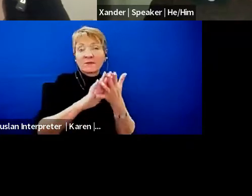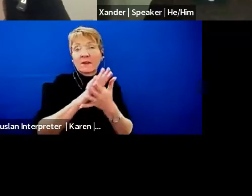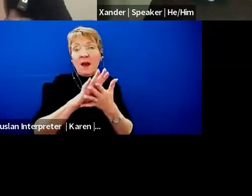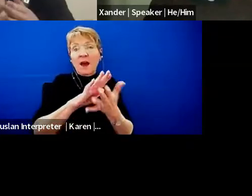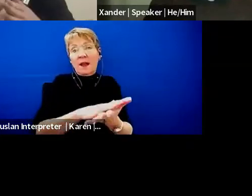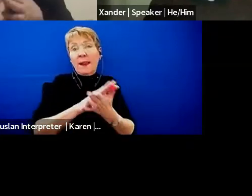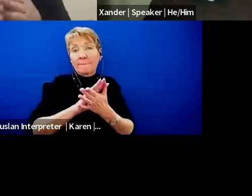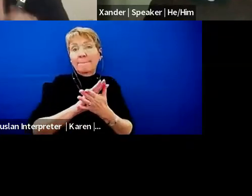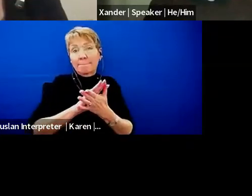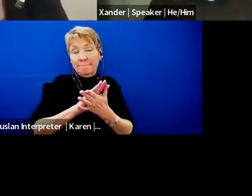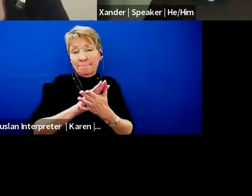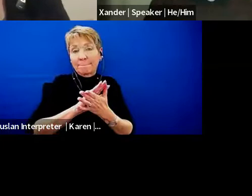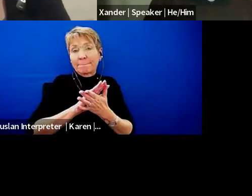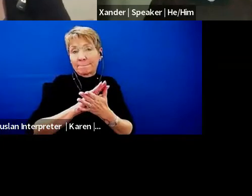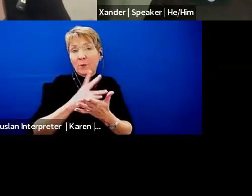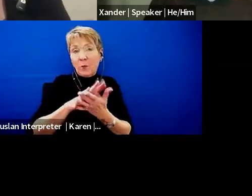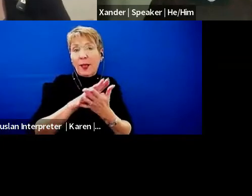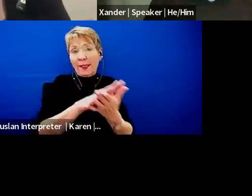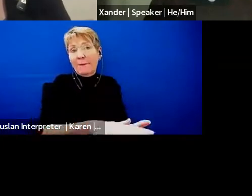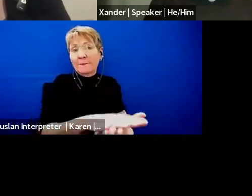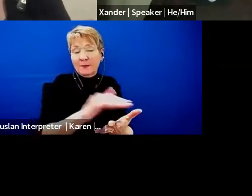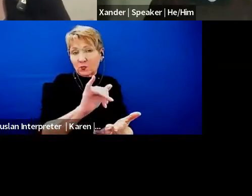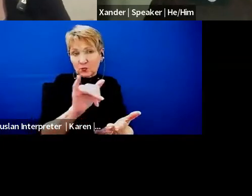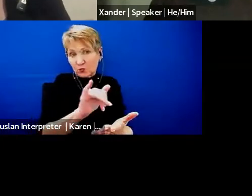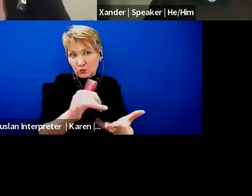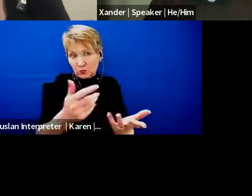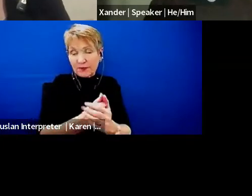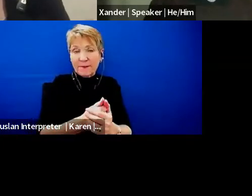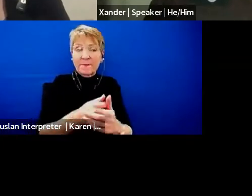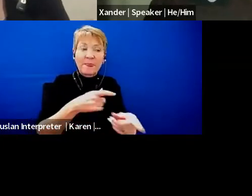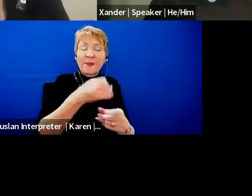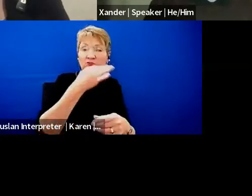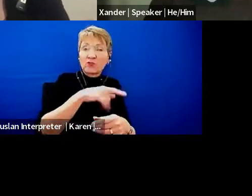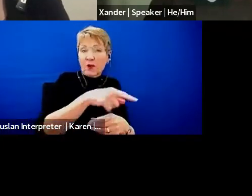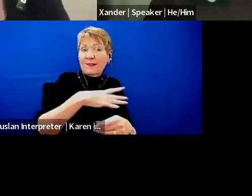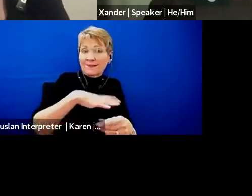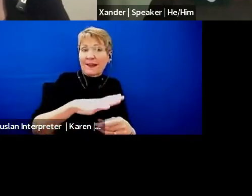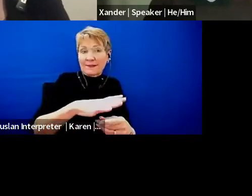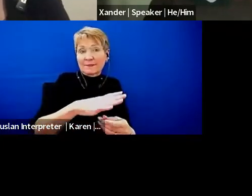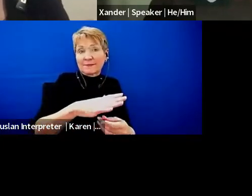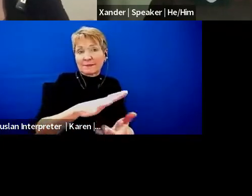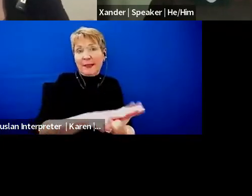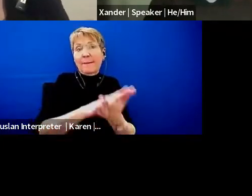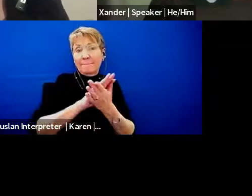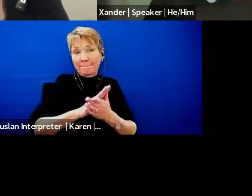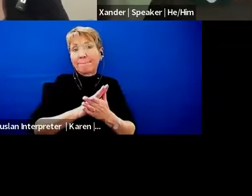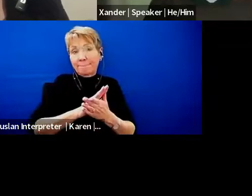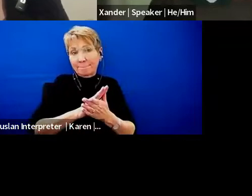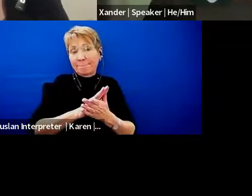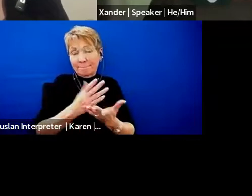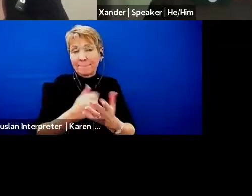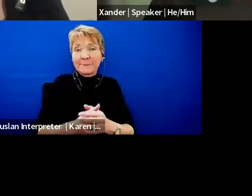help, I give you help. And then if he needed help, he would pull the sign back and saying, I need